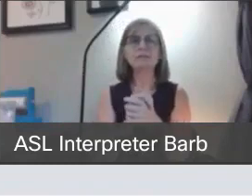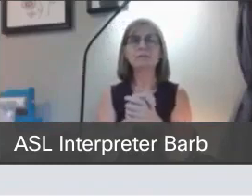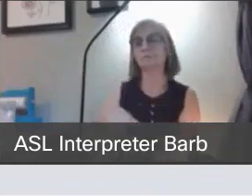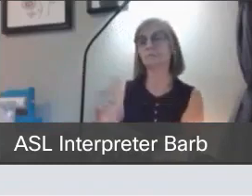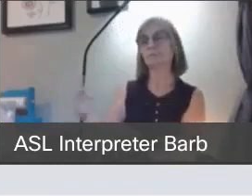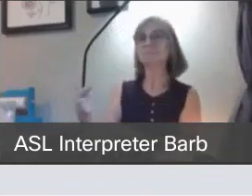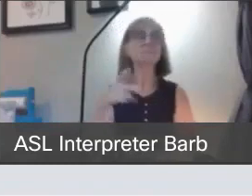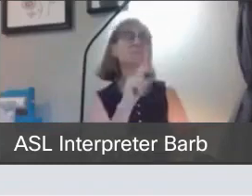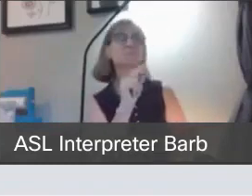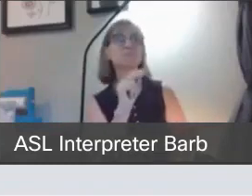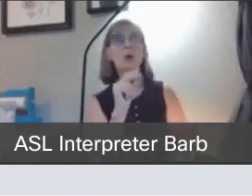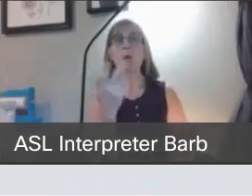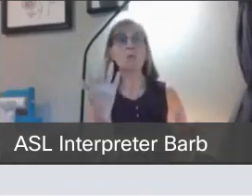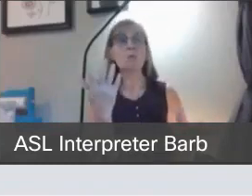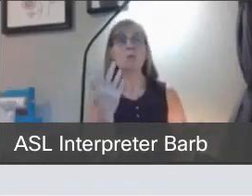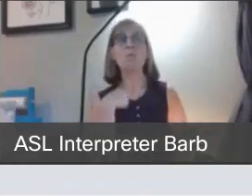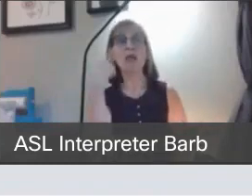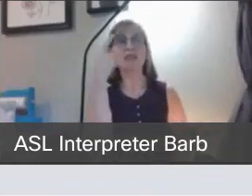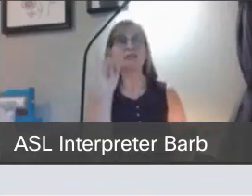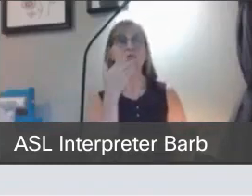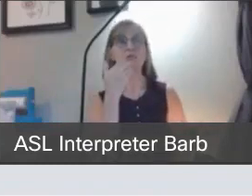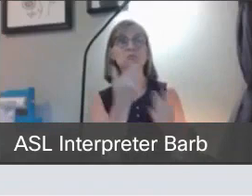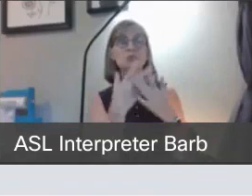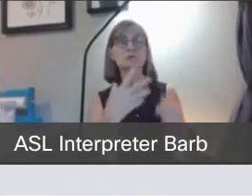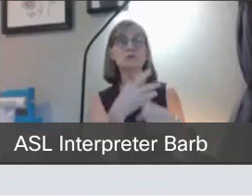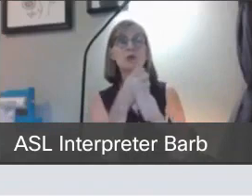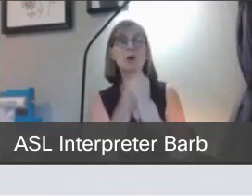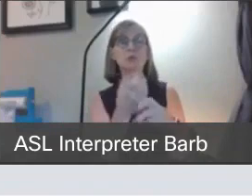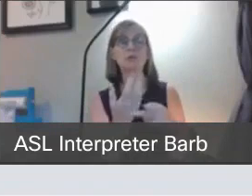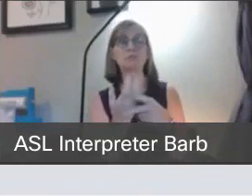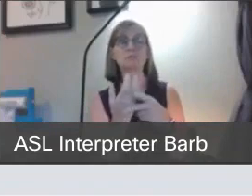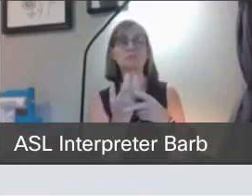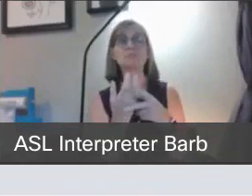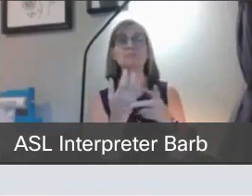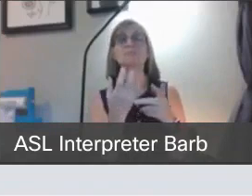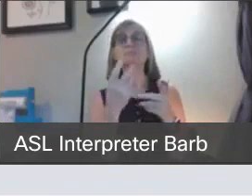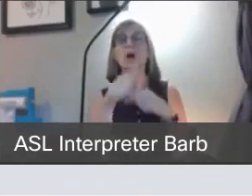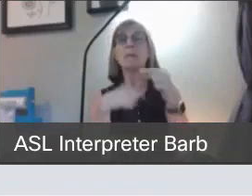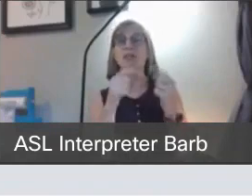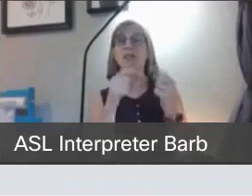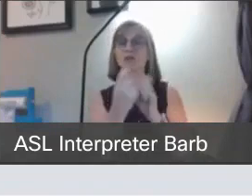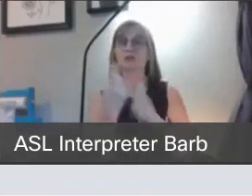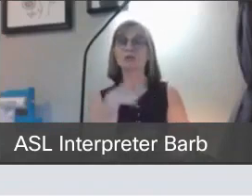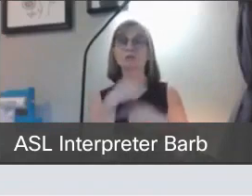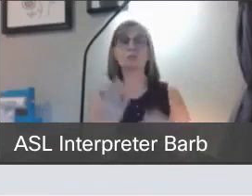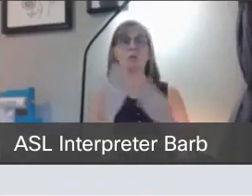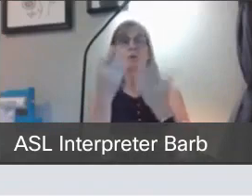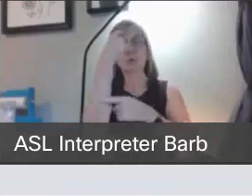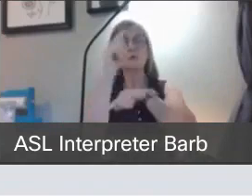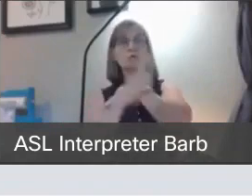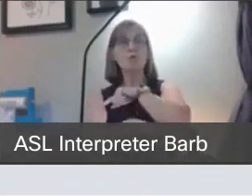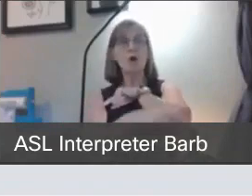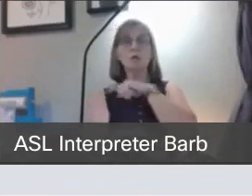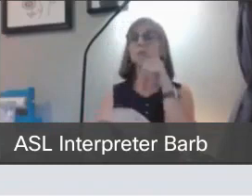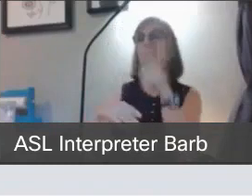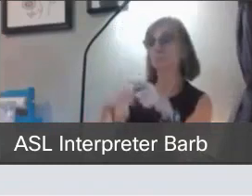No, Clay, I think that was a great summary and overview of the changes we're proposing for fall. Okay. Shabina, anything